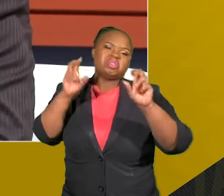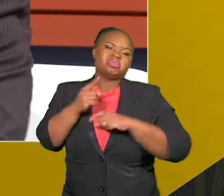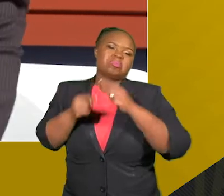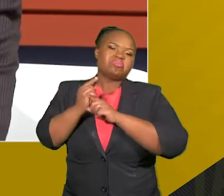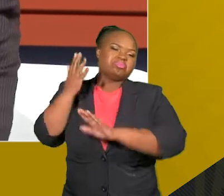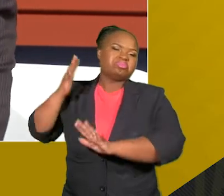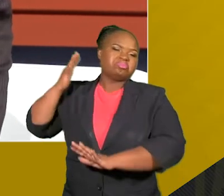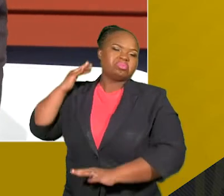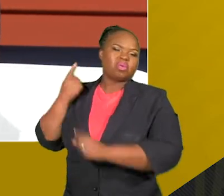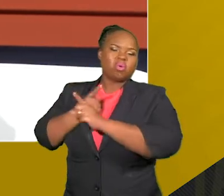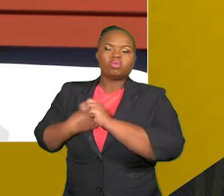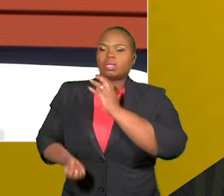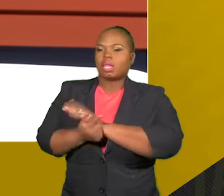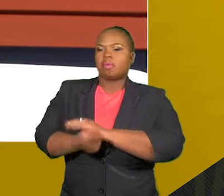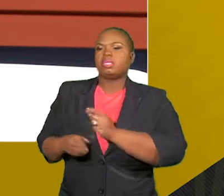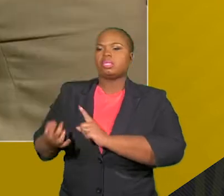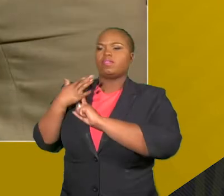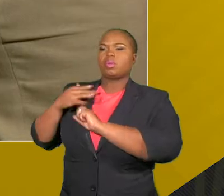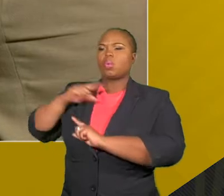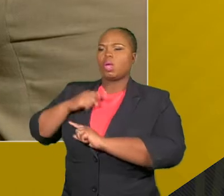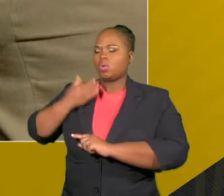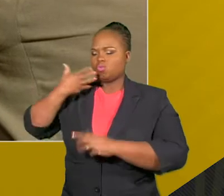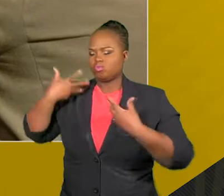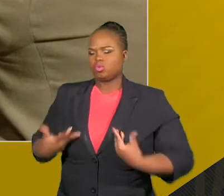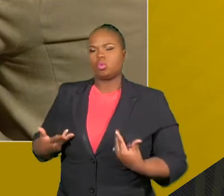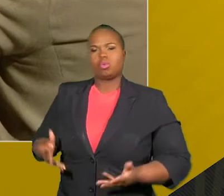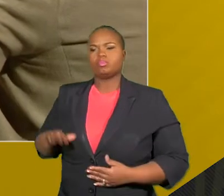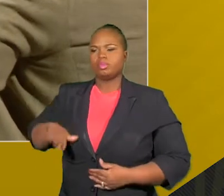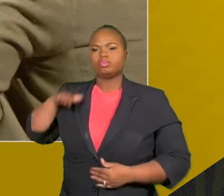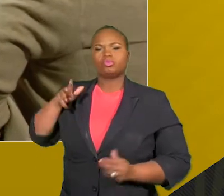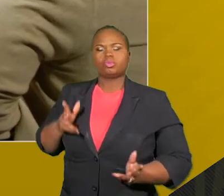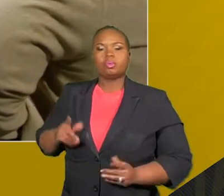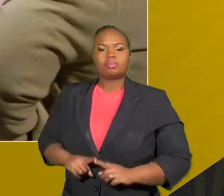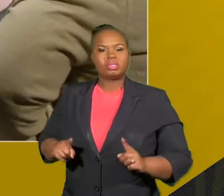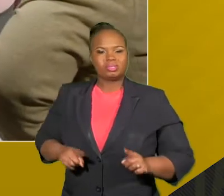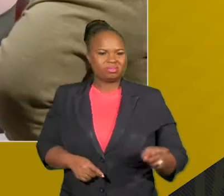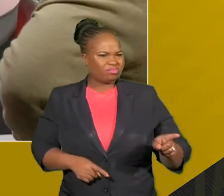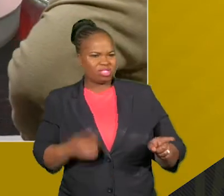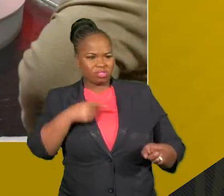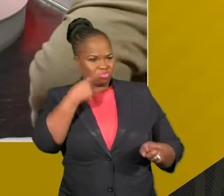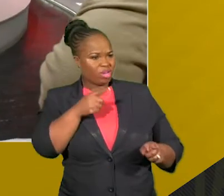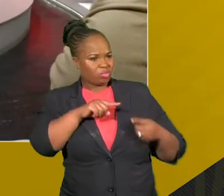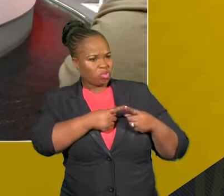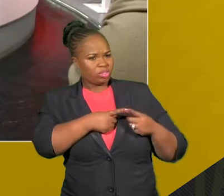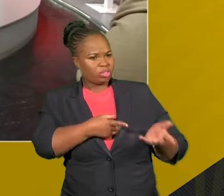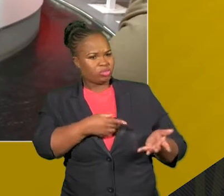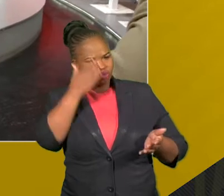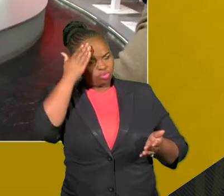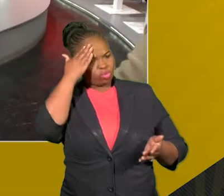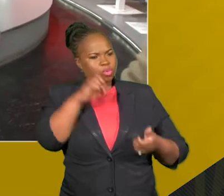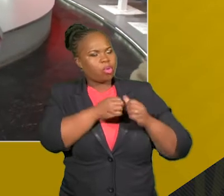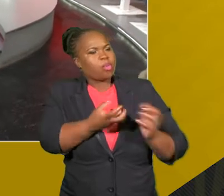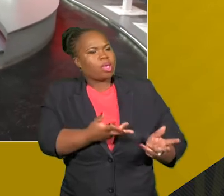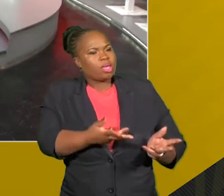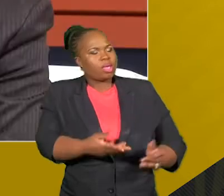on addressing what influenced us to be who we are. But now, from a spiritual point of view, not a right point though to know exactly the